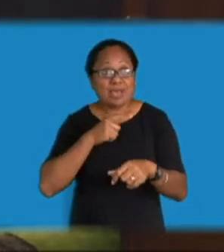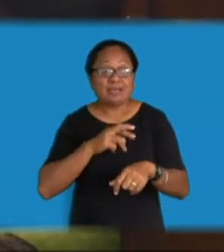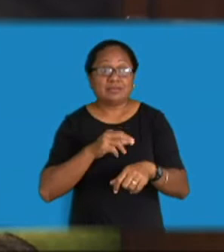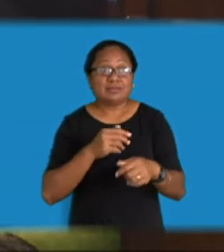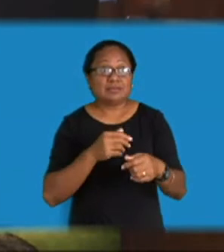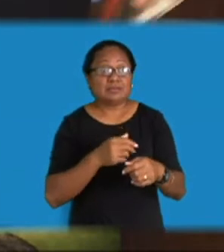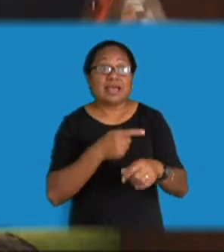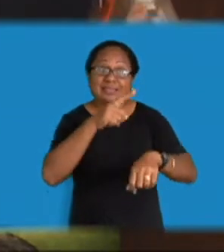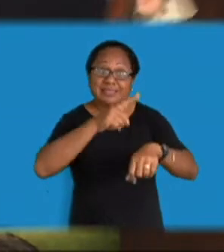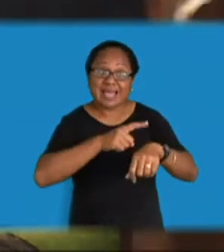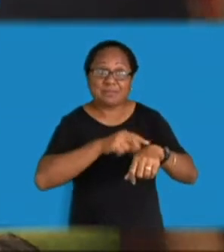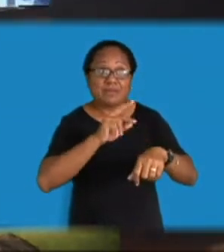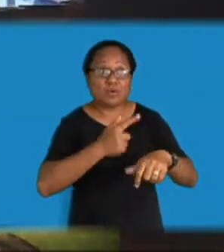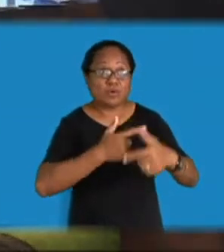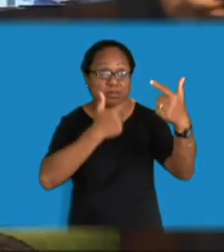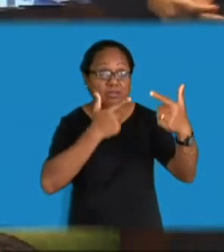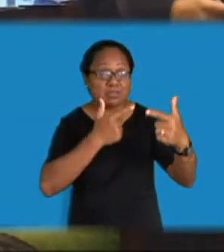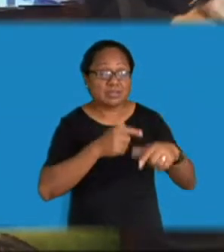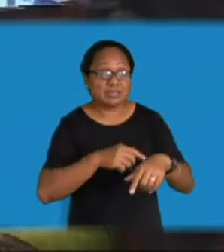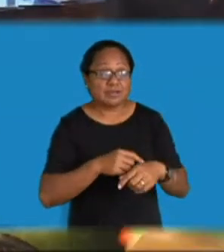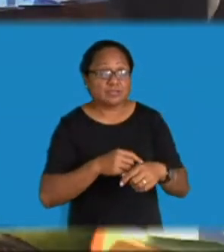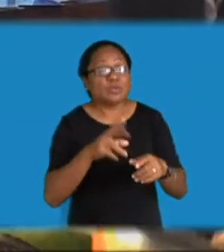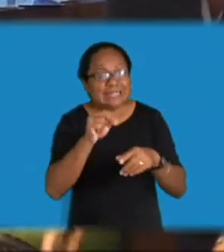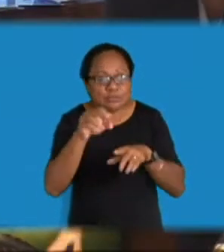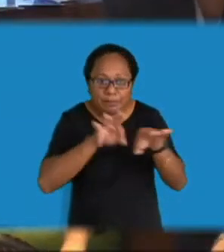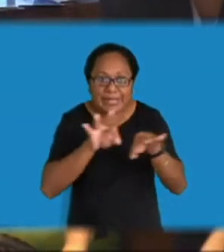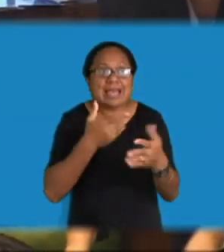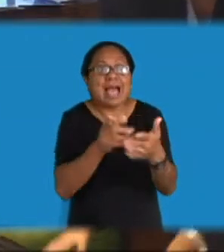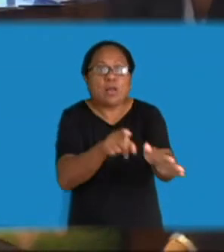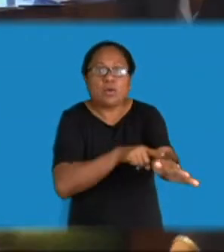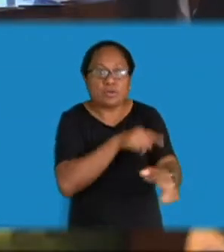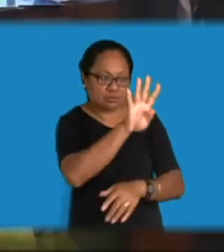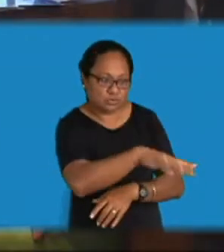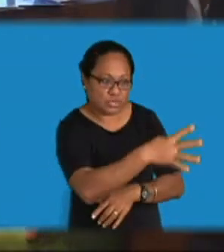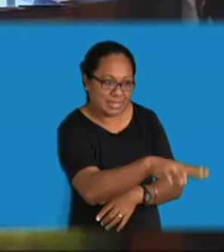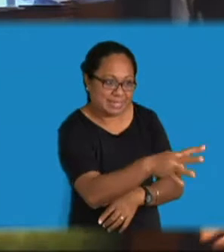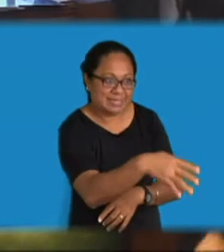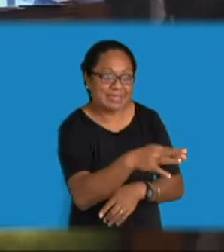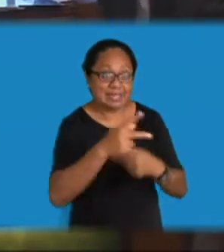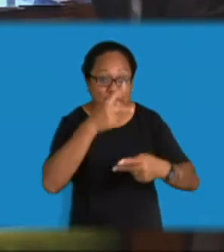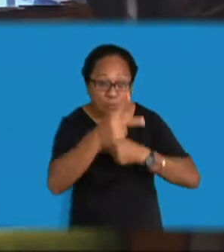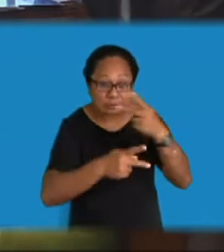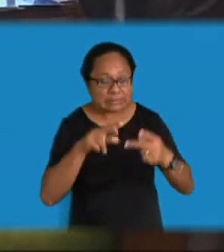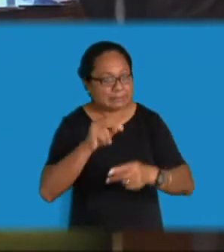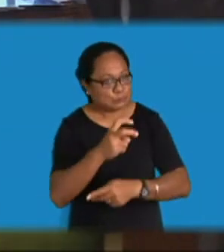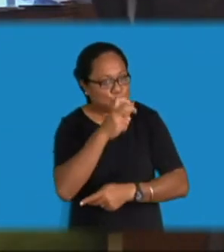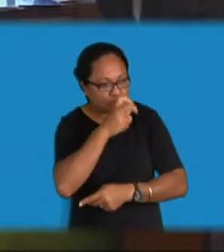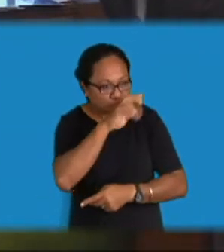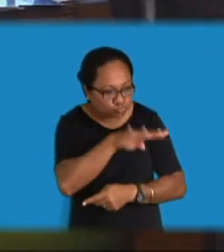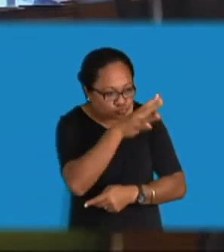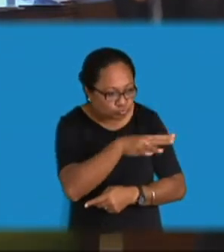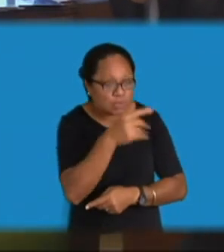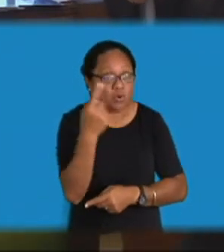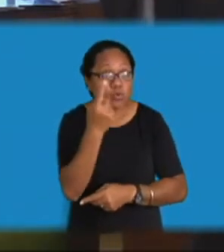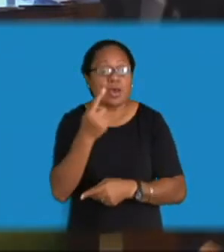completion of this audit needs to be thoroughly planned. The entire process will be strictly monitored by the inspectors of Mineral